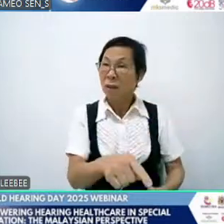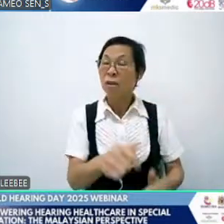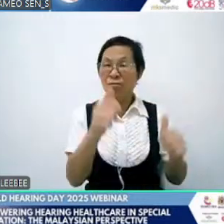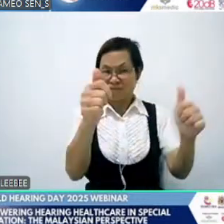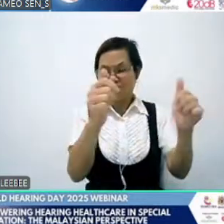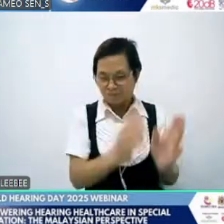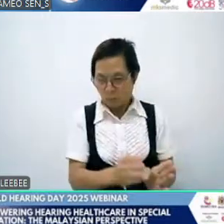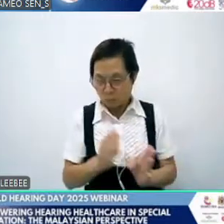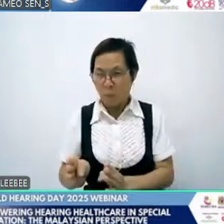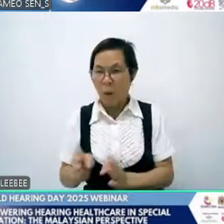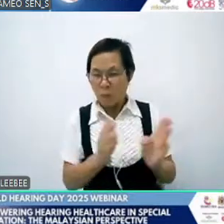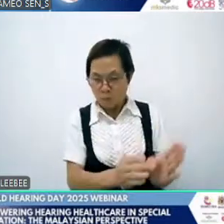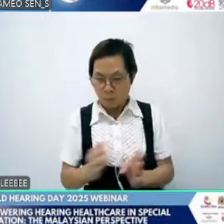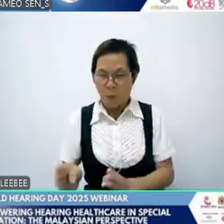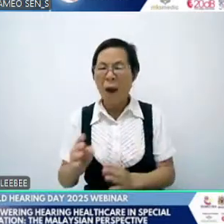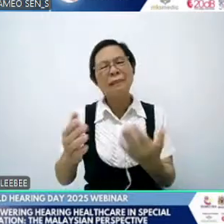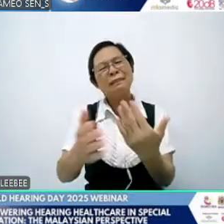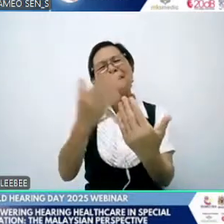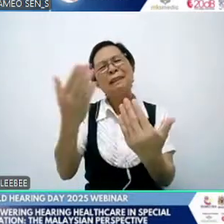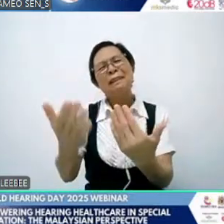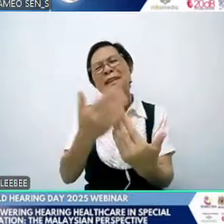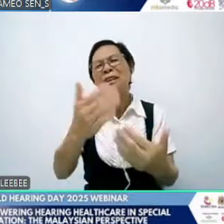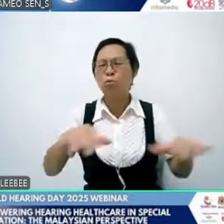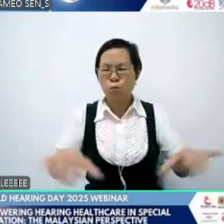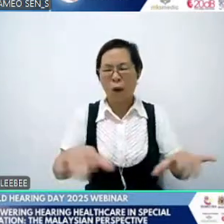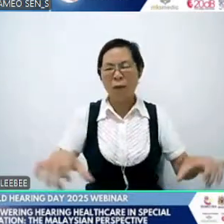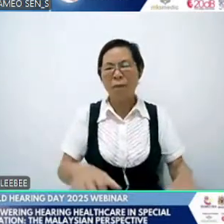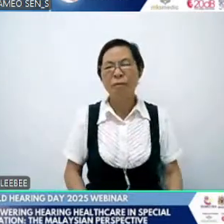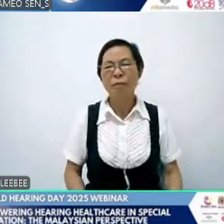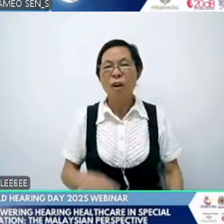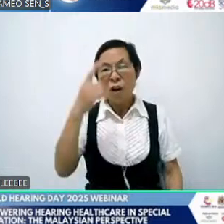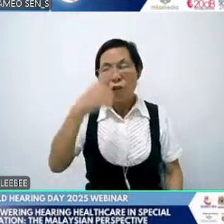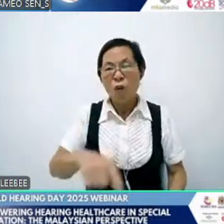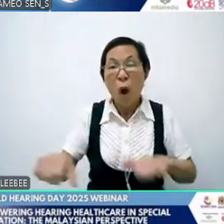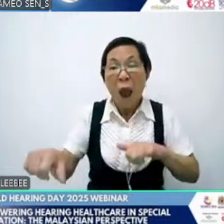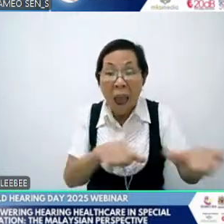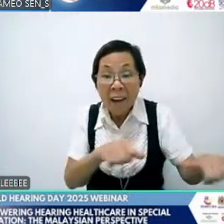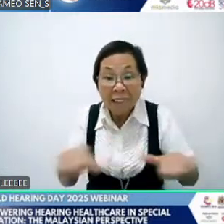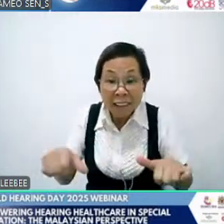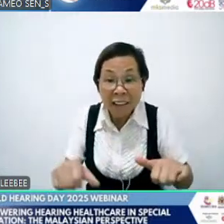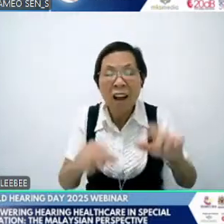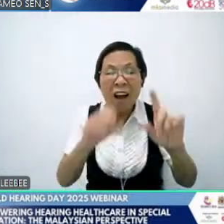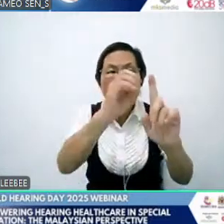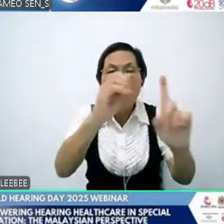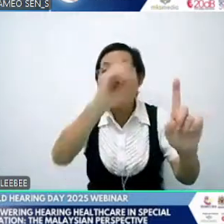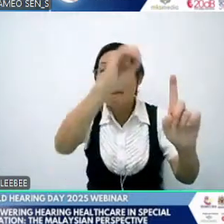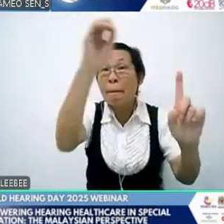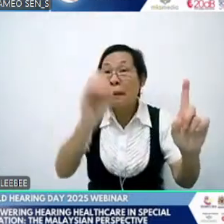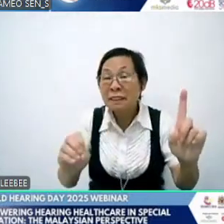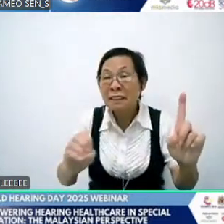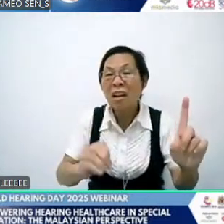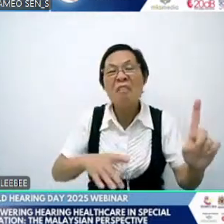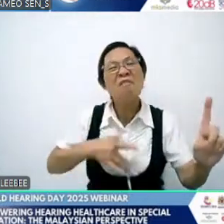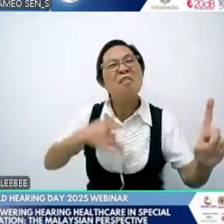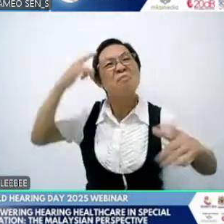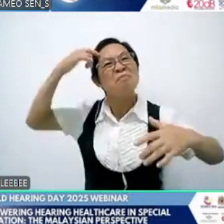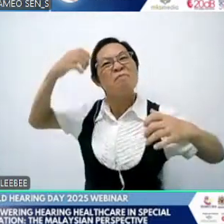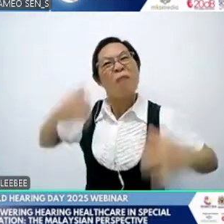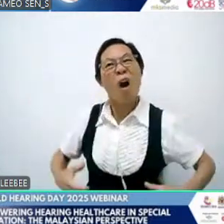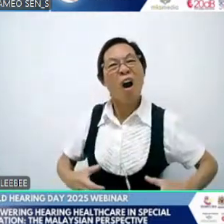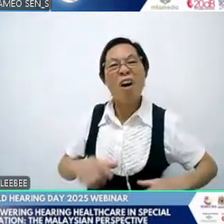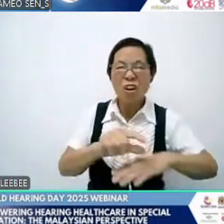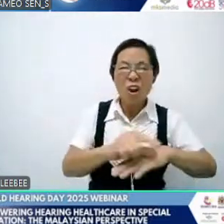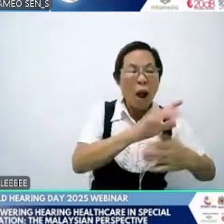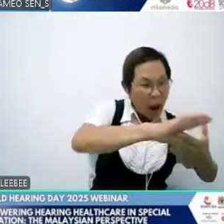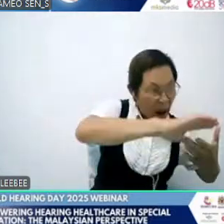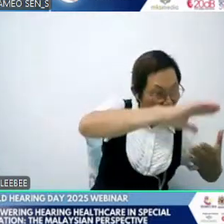structured and accessible. And for actionability, 100% of parents felt confident applying what they